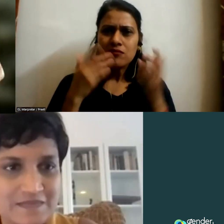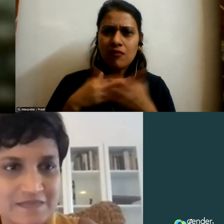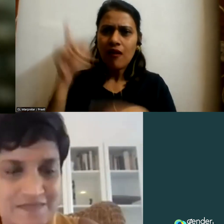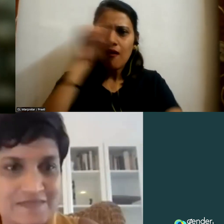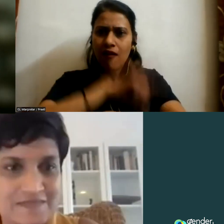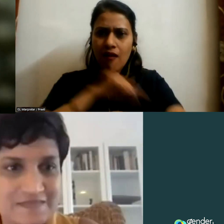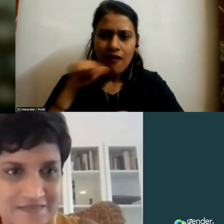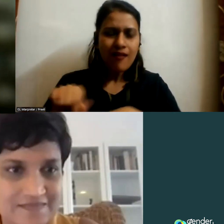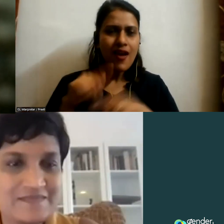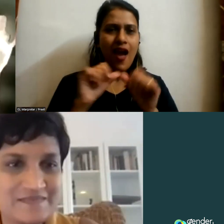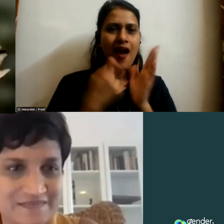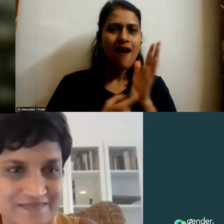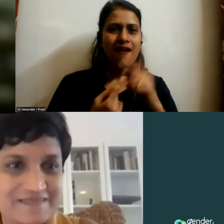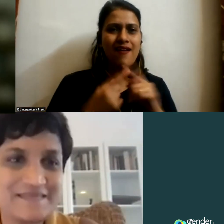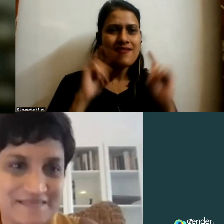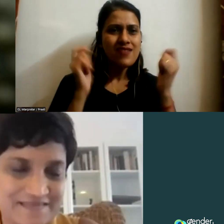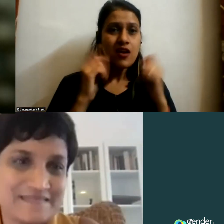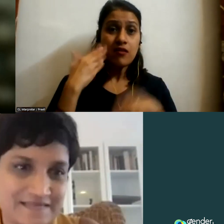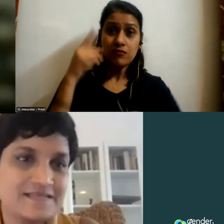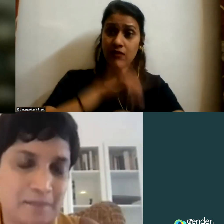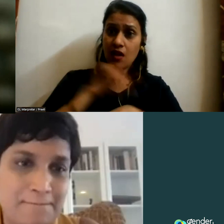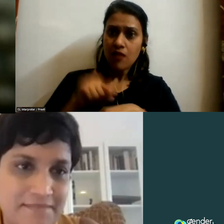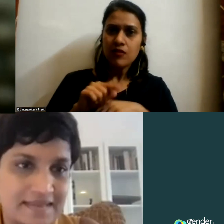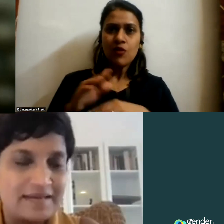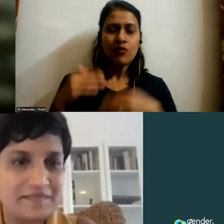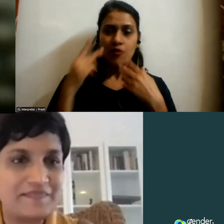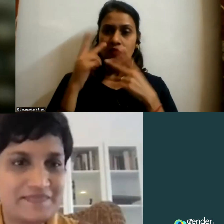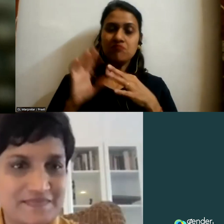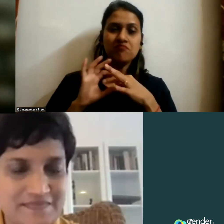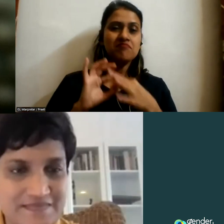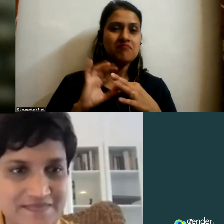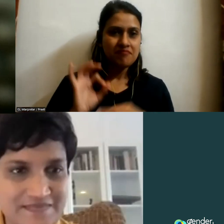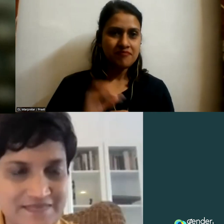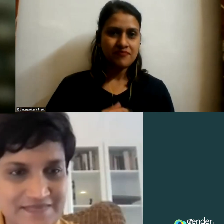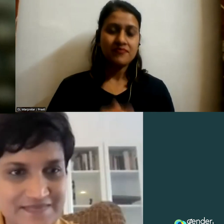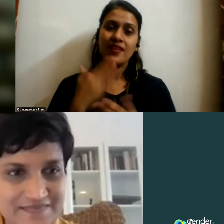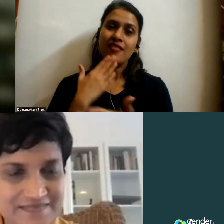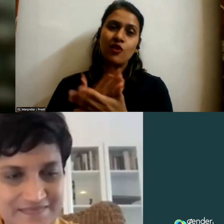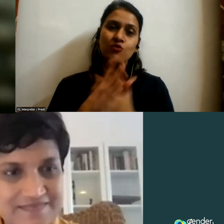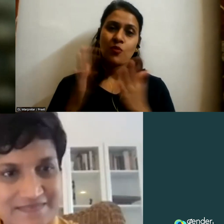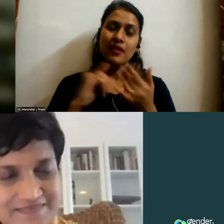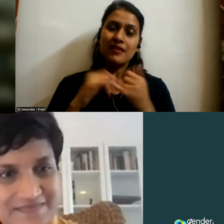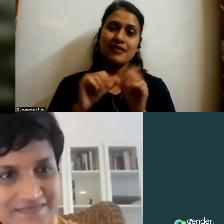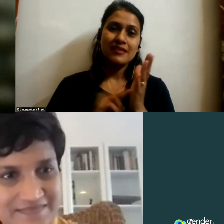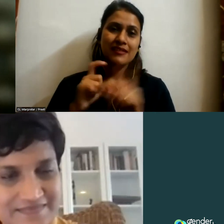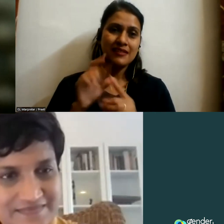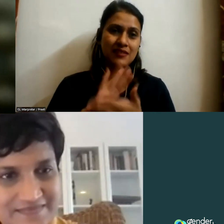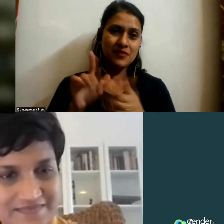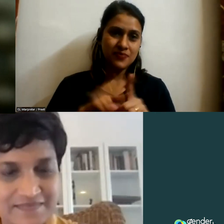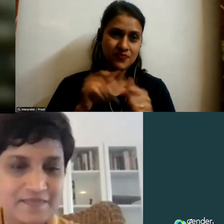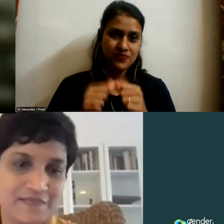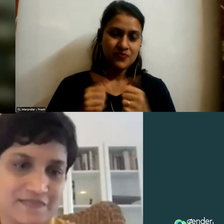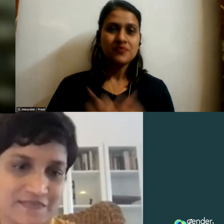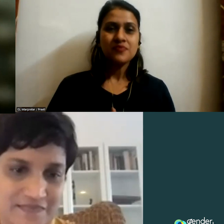slowly. Even to get to that, that's taken you a long time. So thanks so much for that, Sandhya. We'd love to open it up to